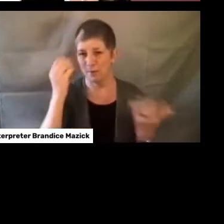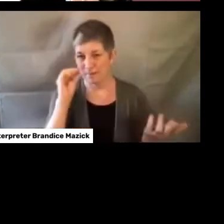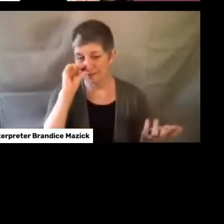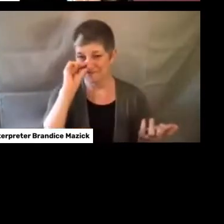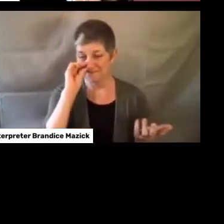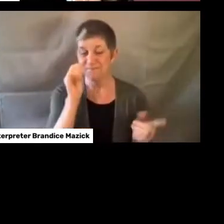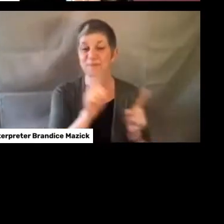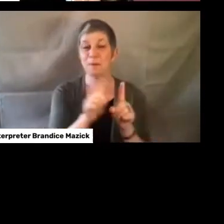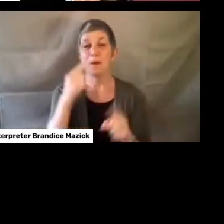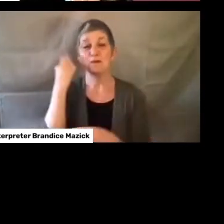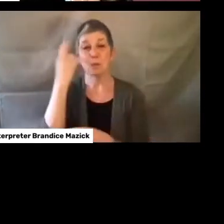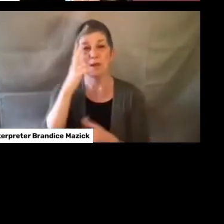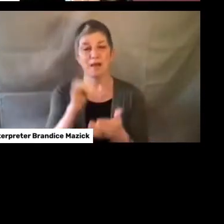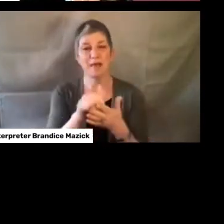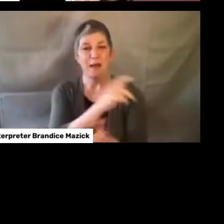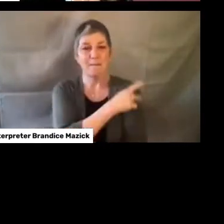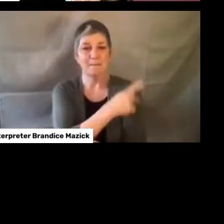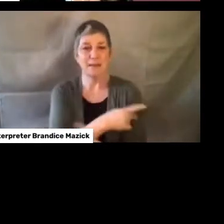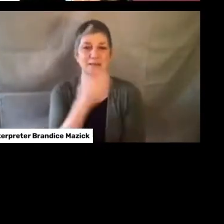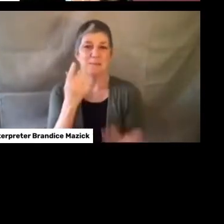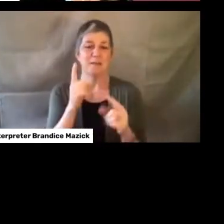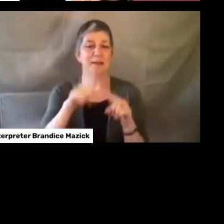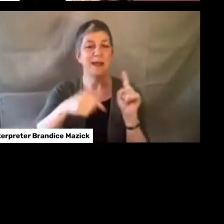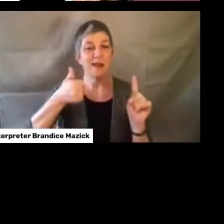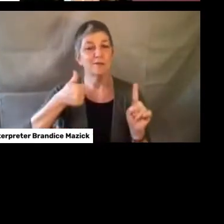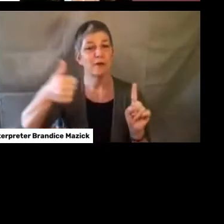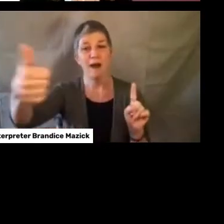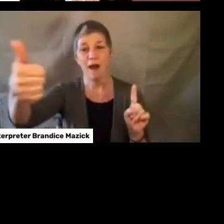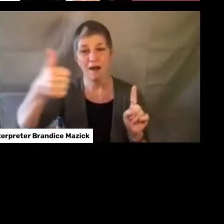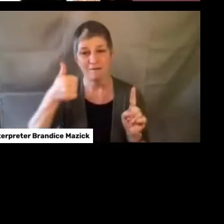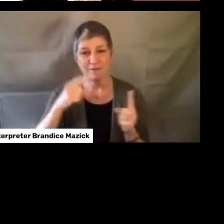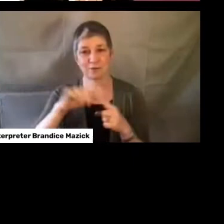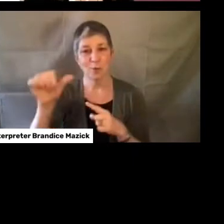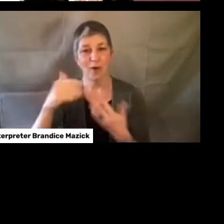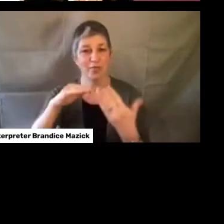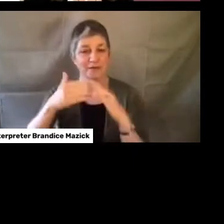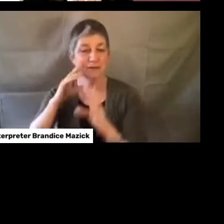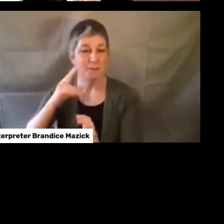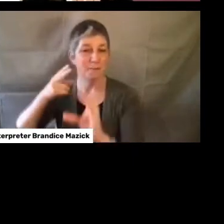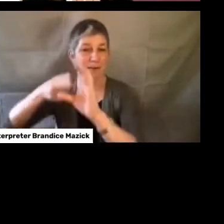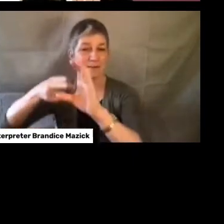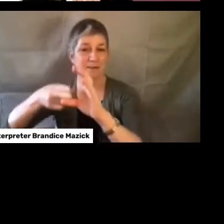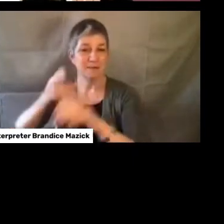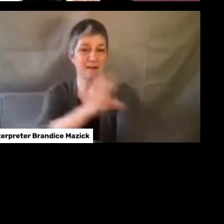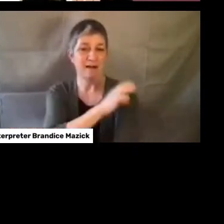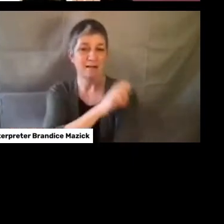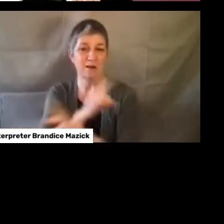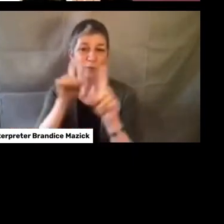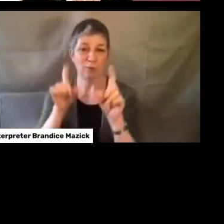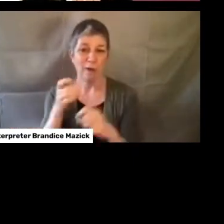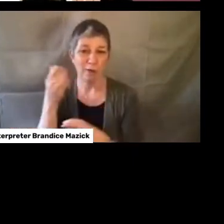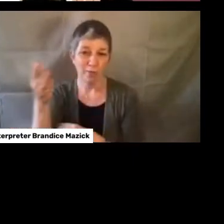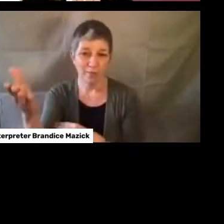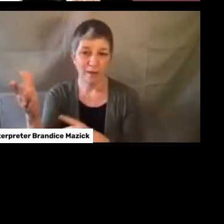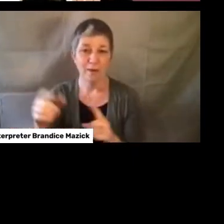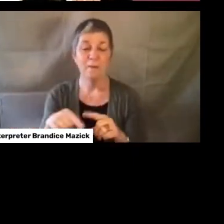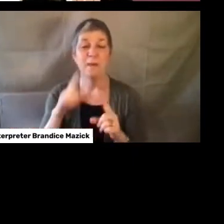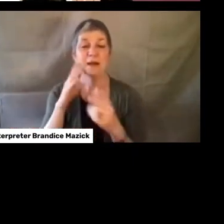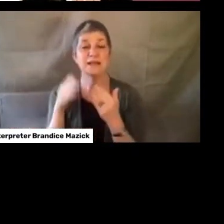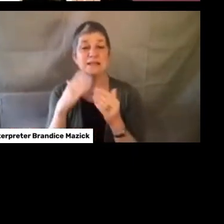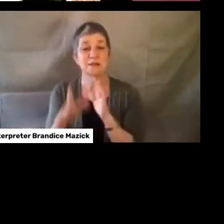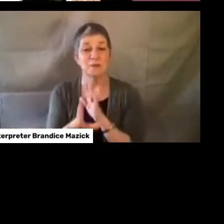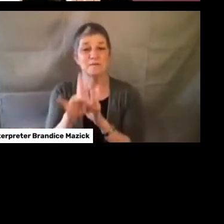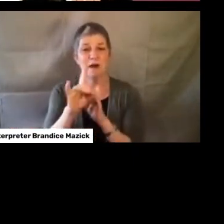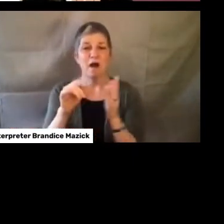also realize that patients may not be able to travel to another city to participate in a clinical trial. But it's very easy to find